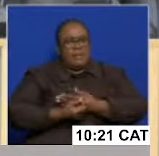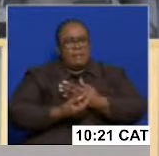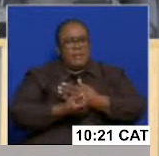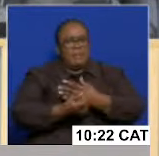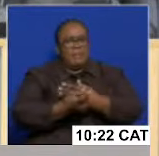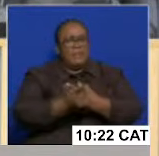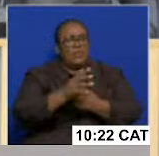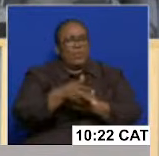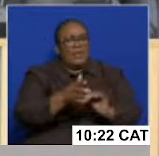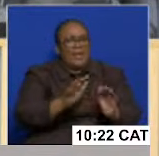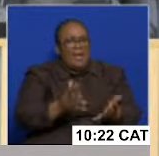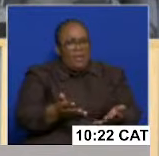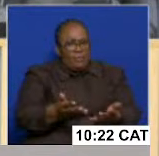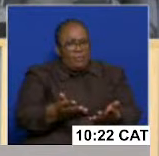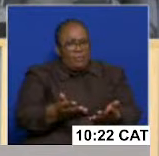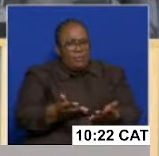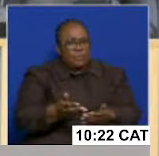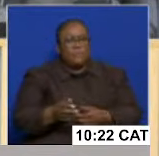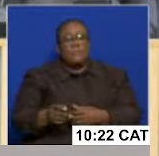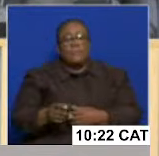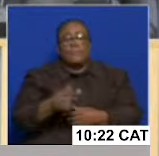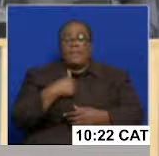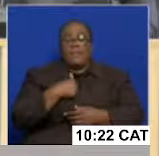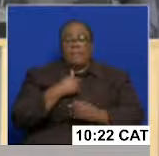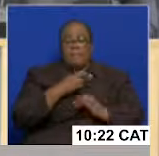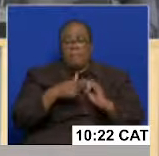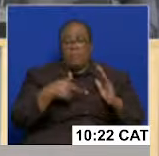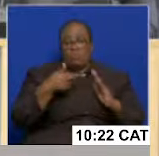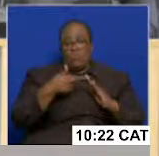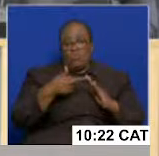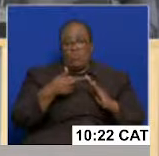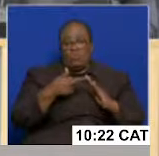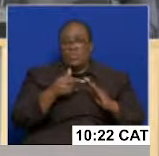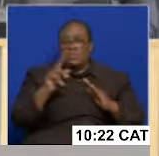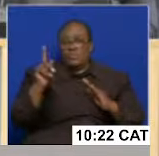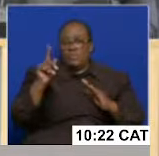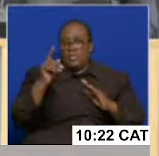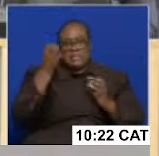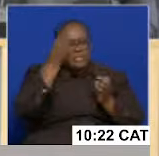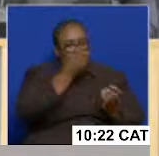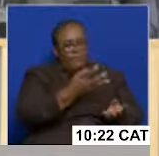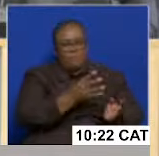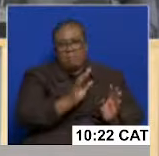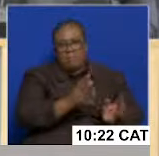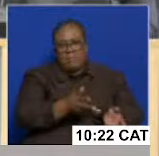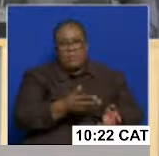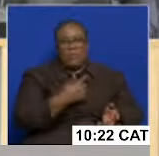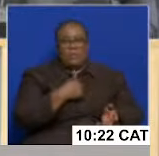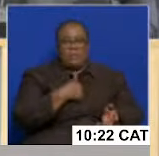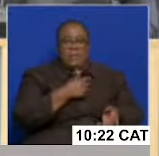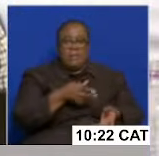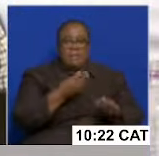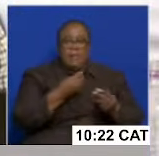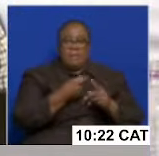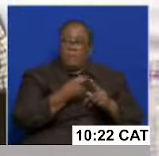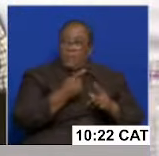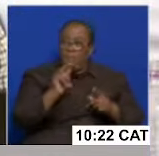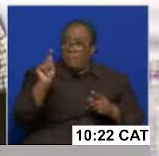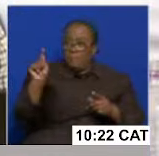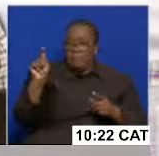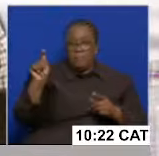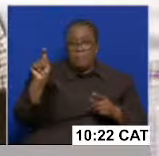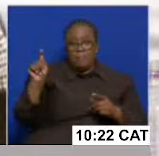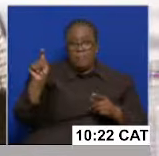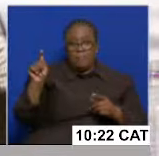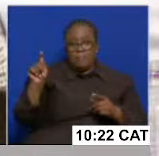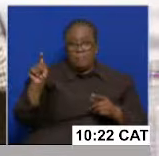Okay, my role here was to give the information of what I got from the informer, and Mr.